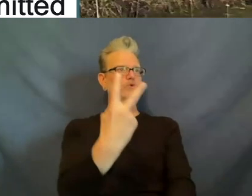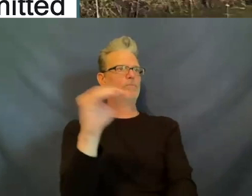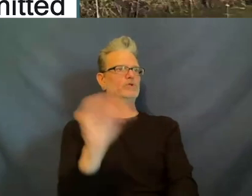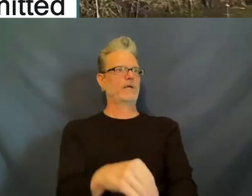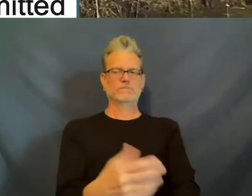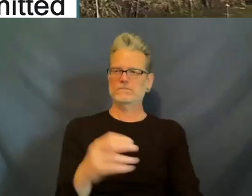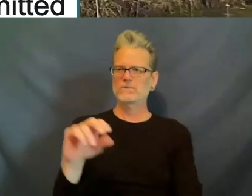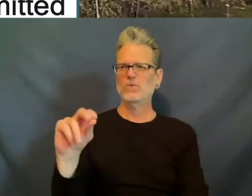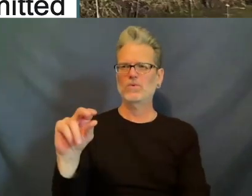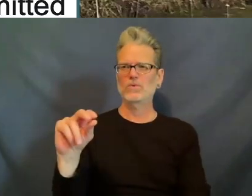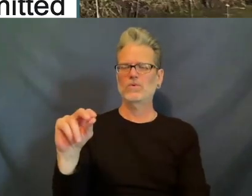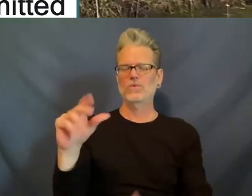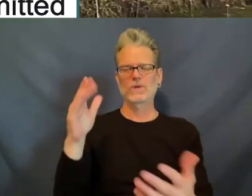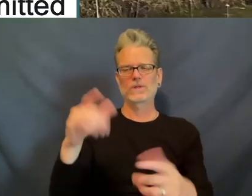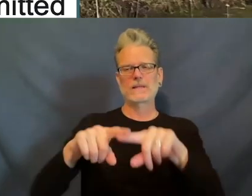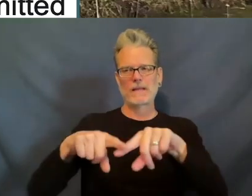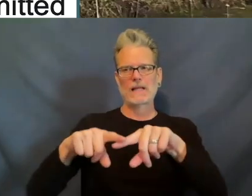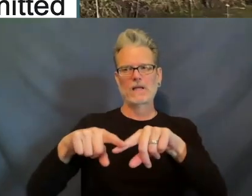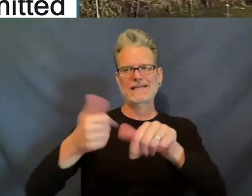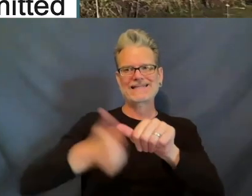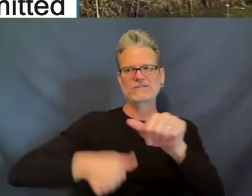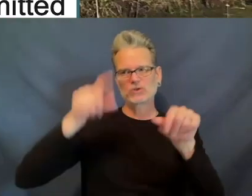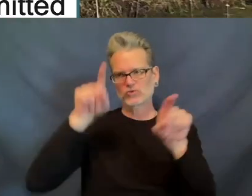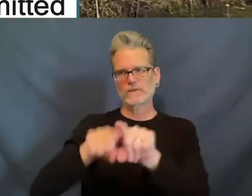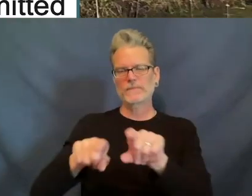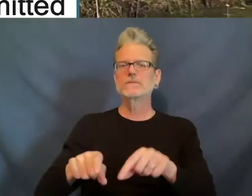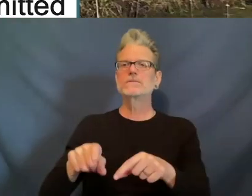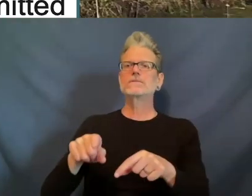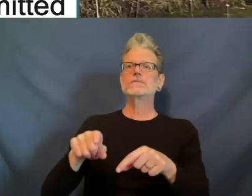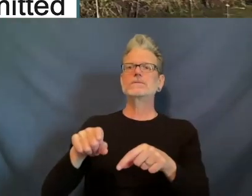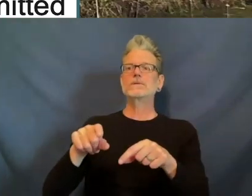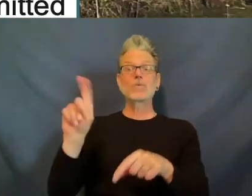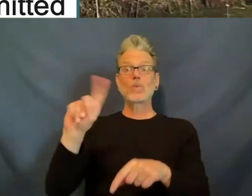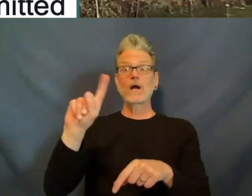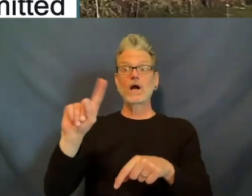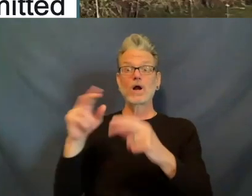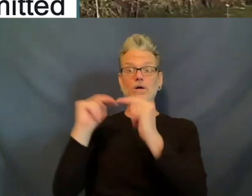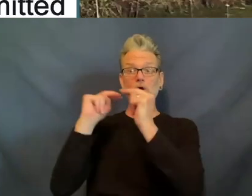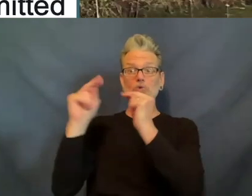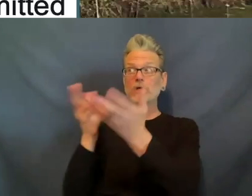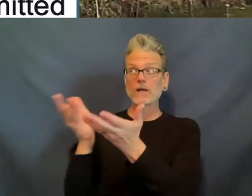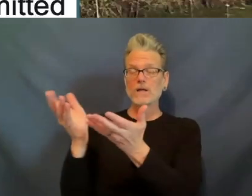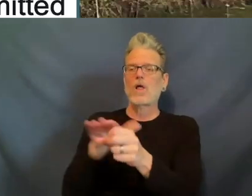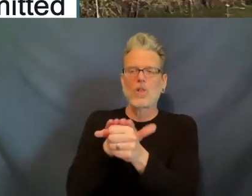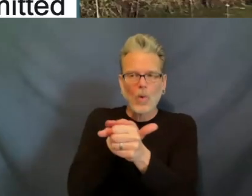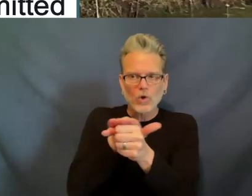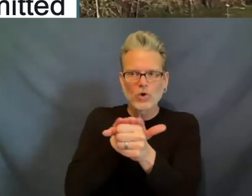It's going to be, and it's going to be negotiated at the local level. So you really want to work with your local